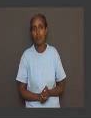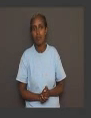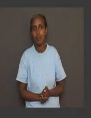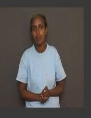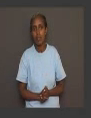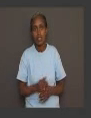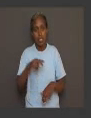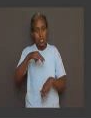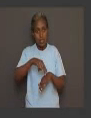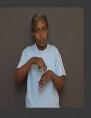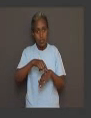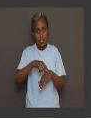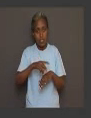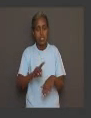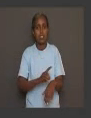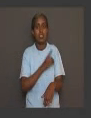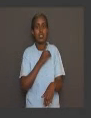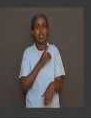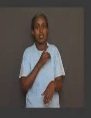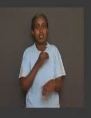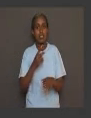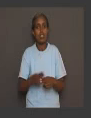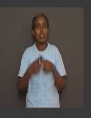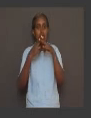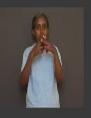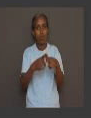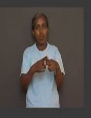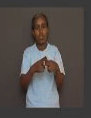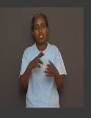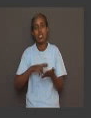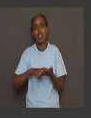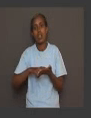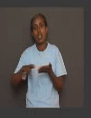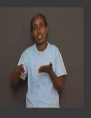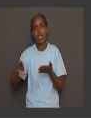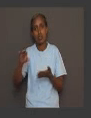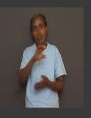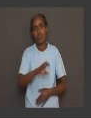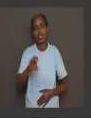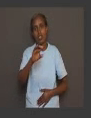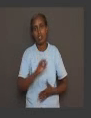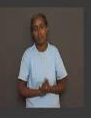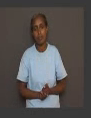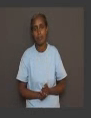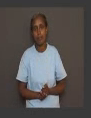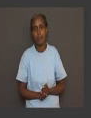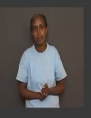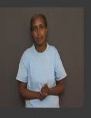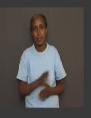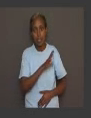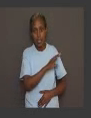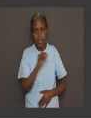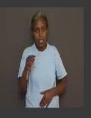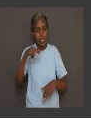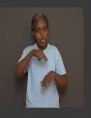The fixed distance is called the radius of the circle, and the